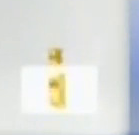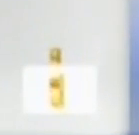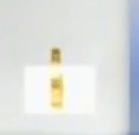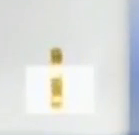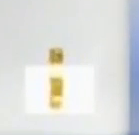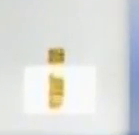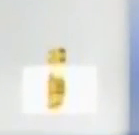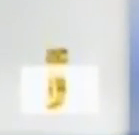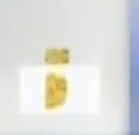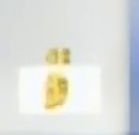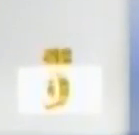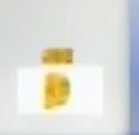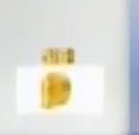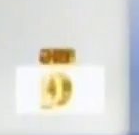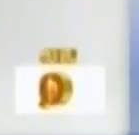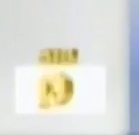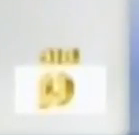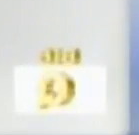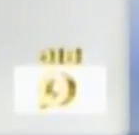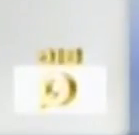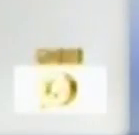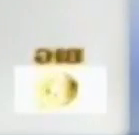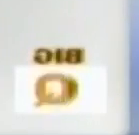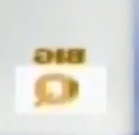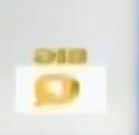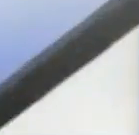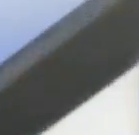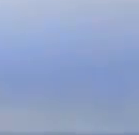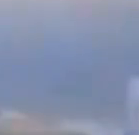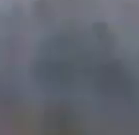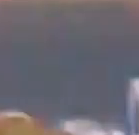taking a look at your responses throughout the show this evening.